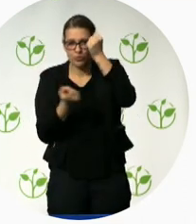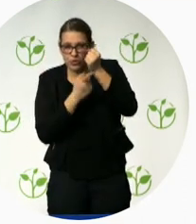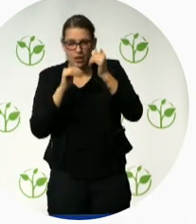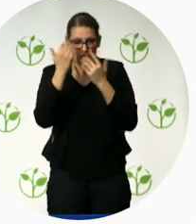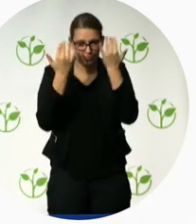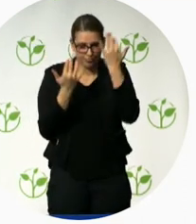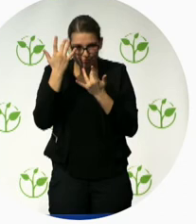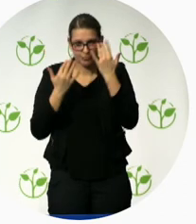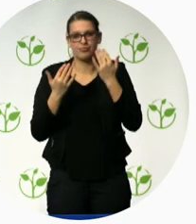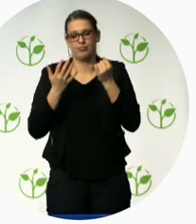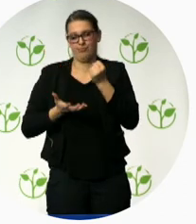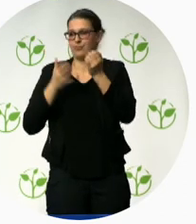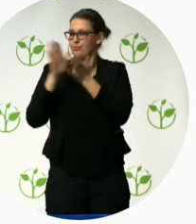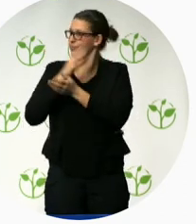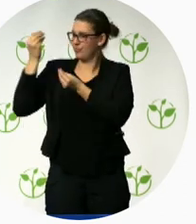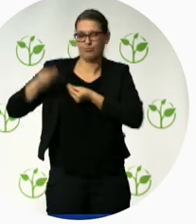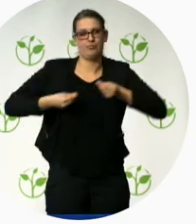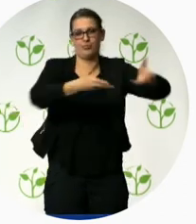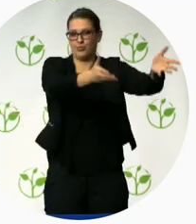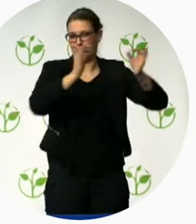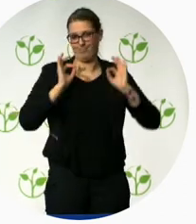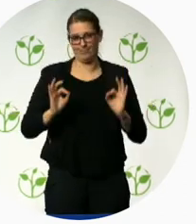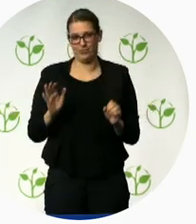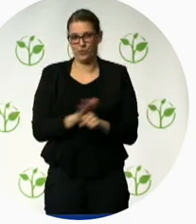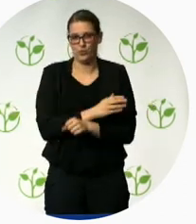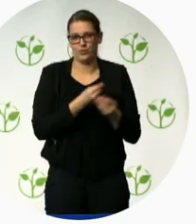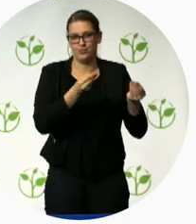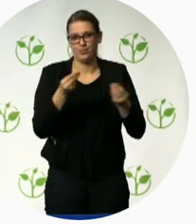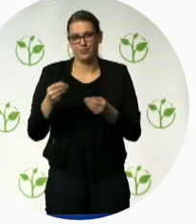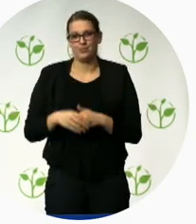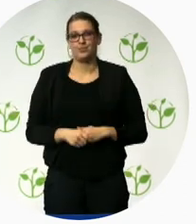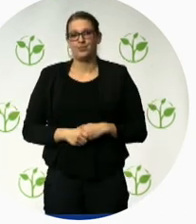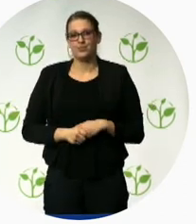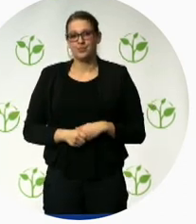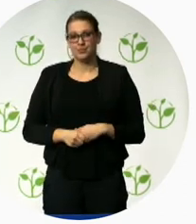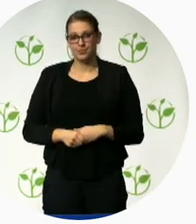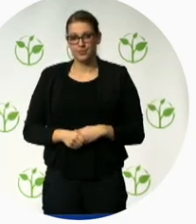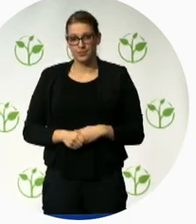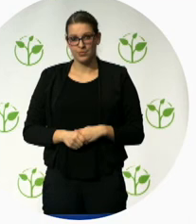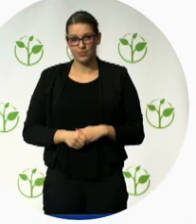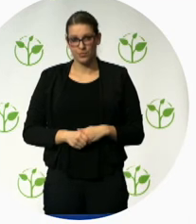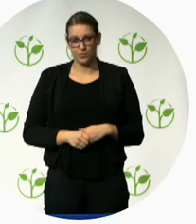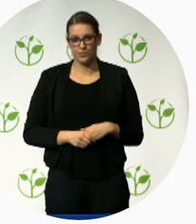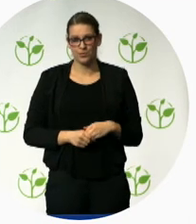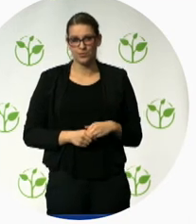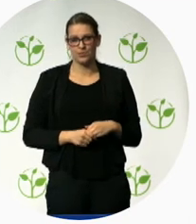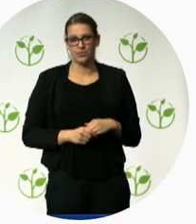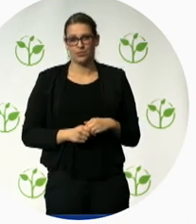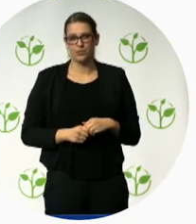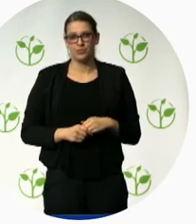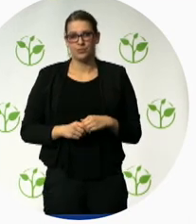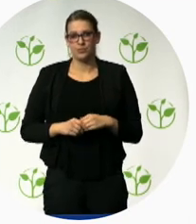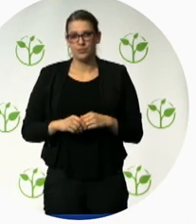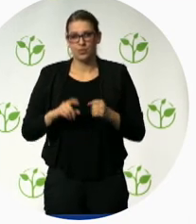amount of money can be raised, mobilized in each villages of Nepal so far, I feel. What we need